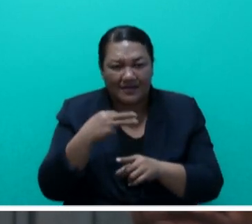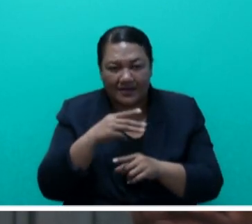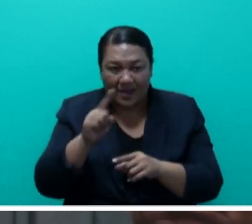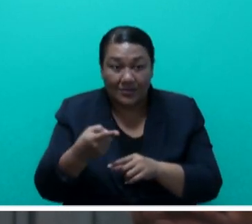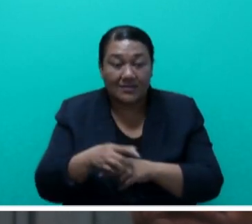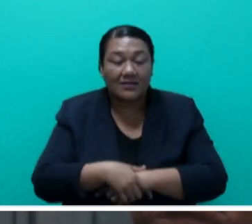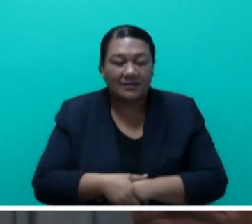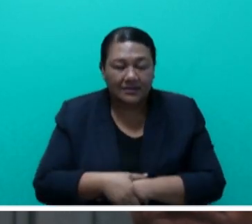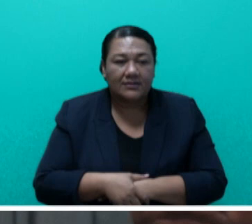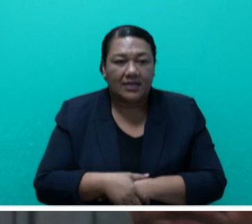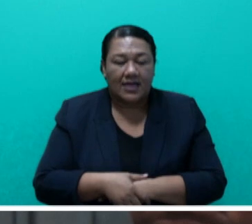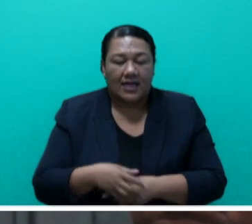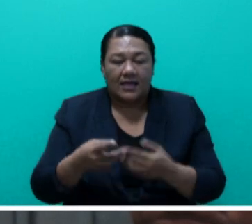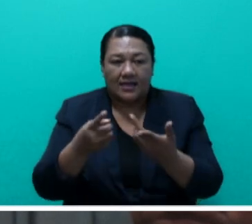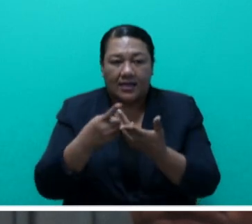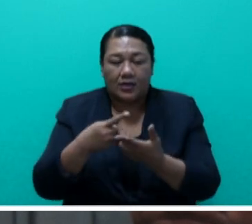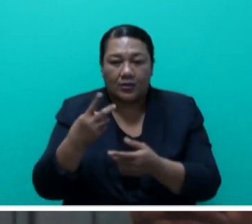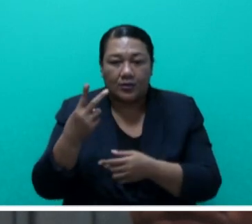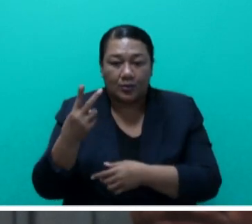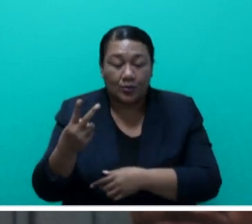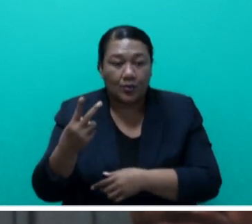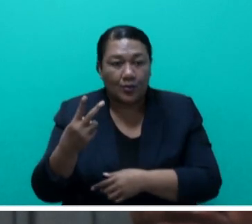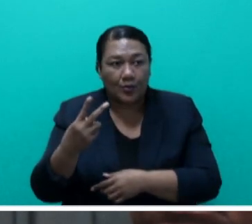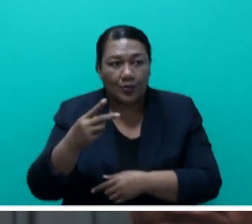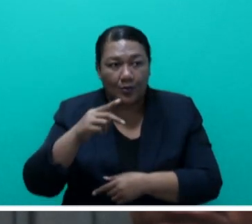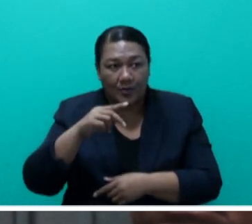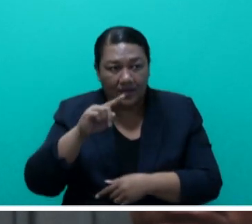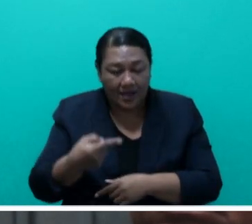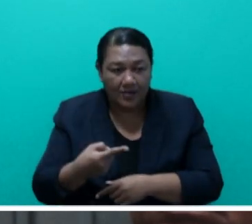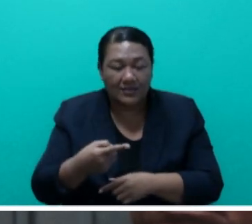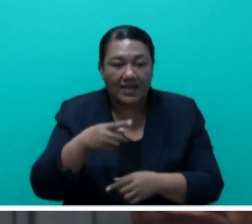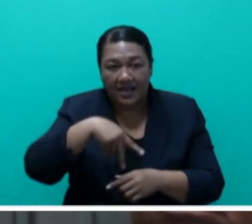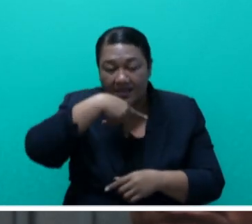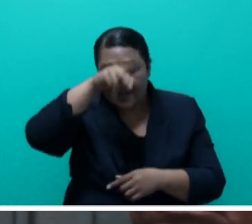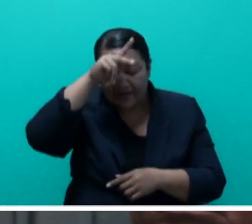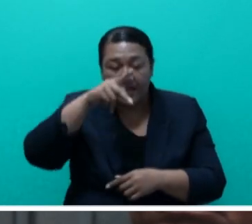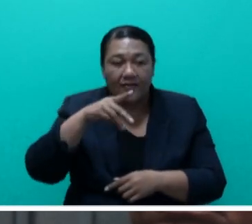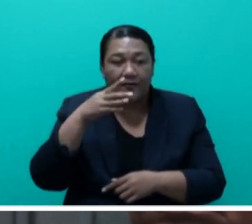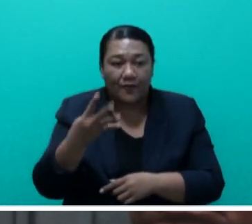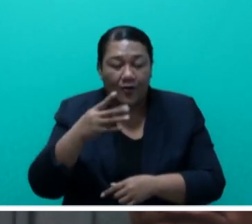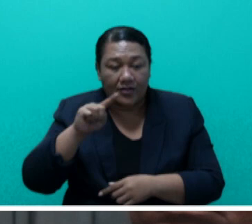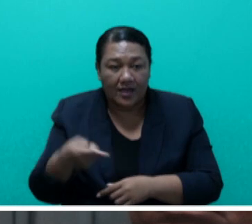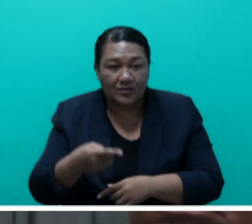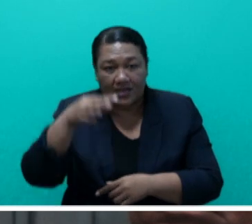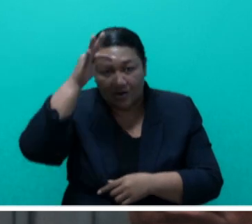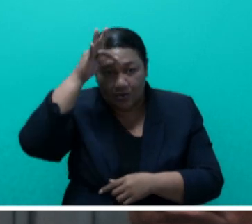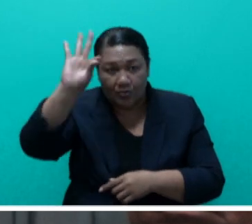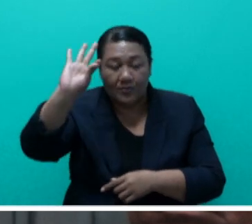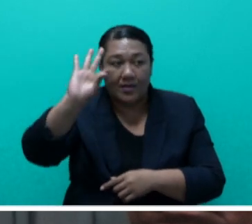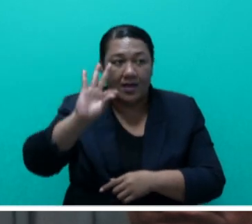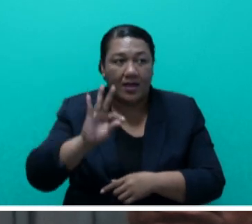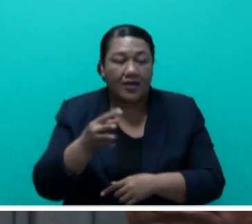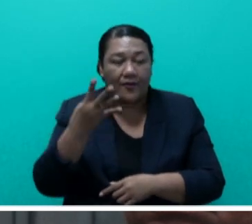at 22,000, sir. Lau with 37,000, Kandavu with 4,000, and Rotuma